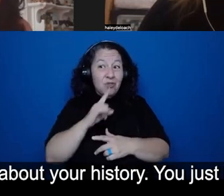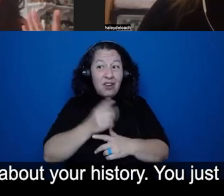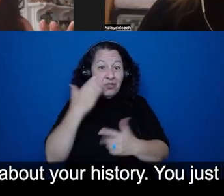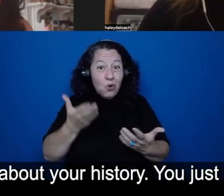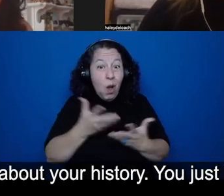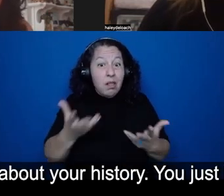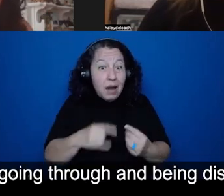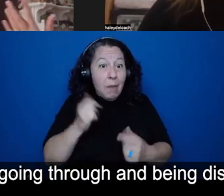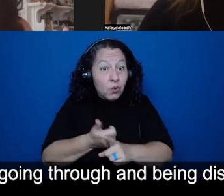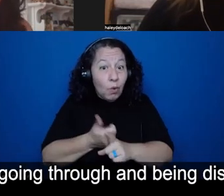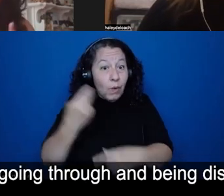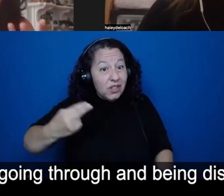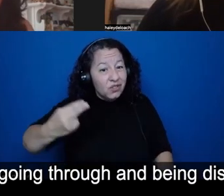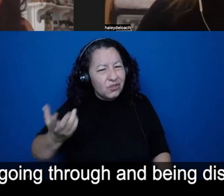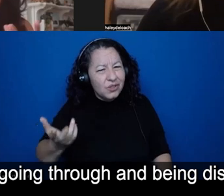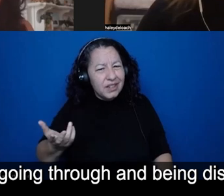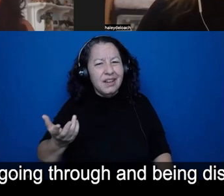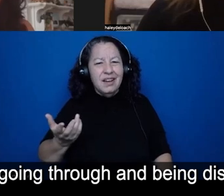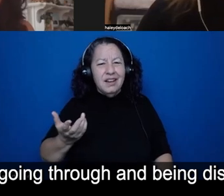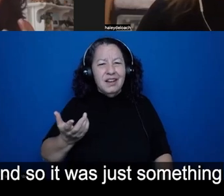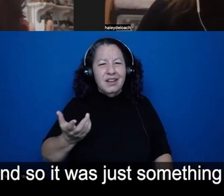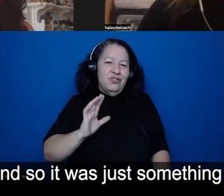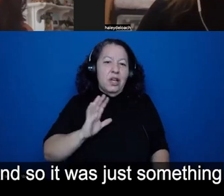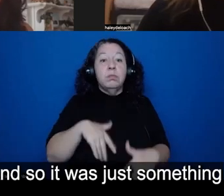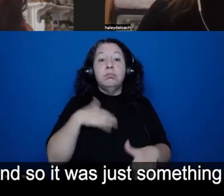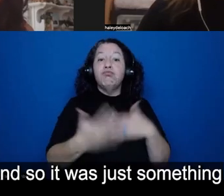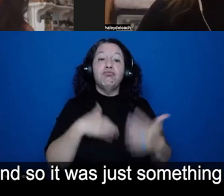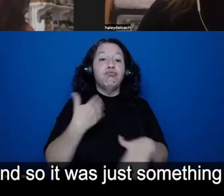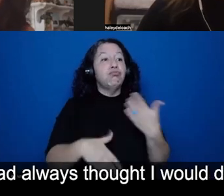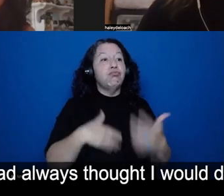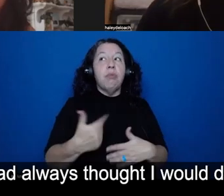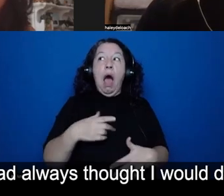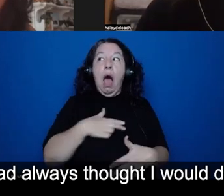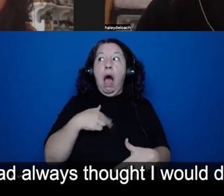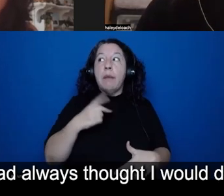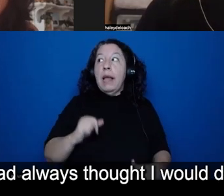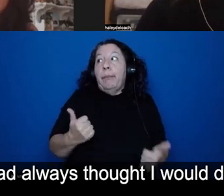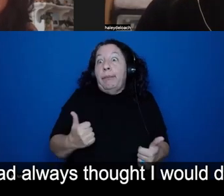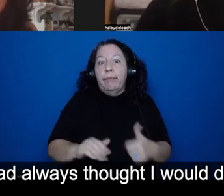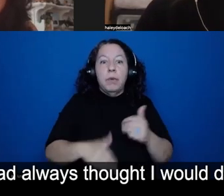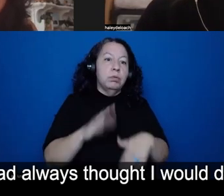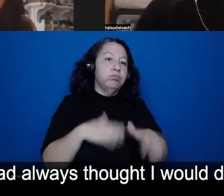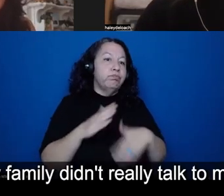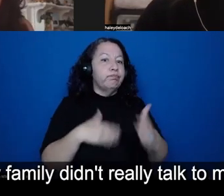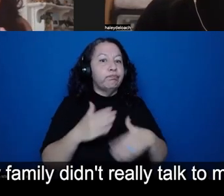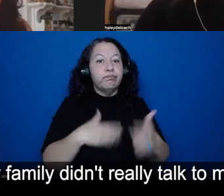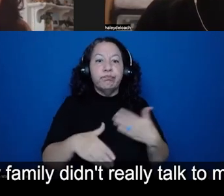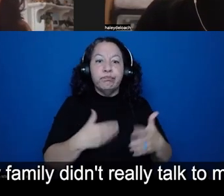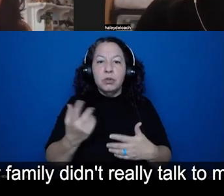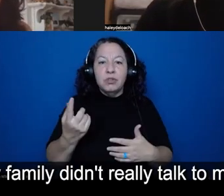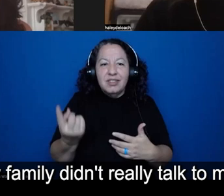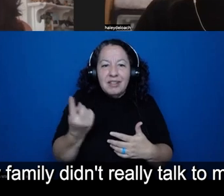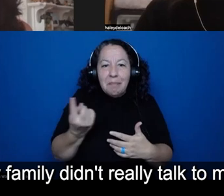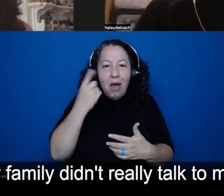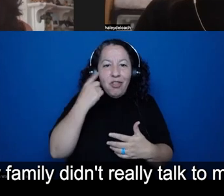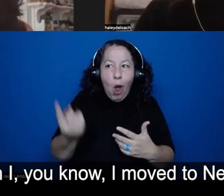history. You just like are like going through and being disabled. And so it was just something I had always thought I would do, because my family didn't